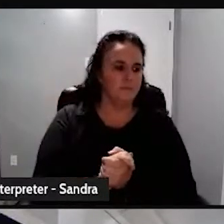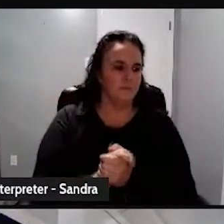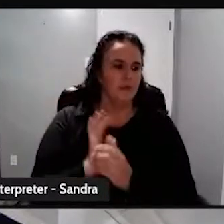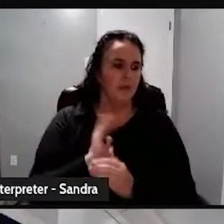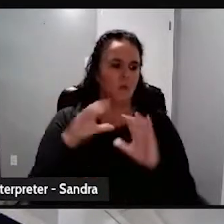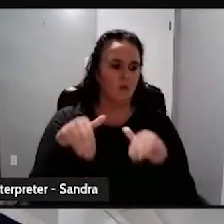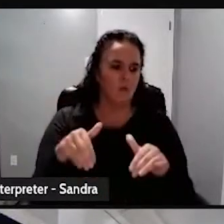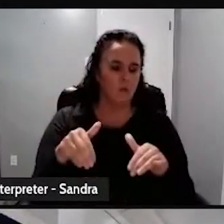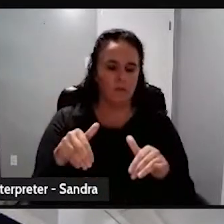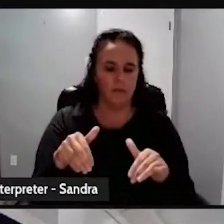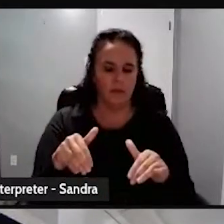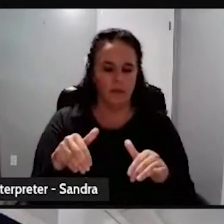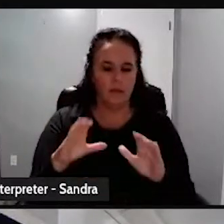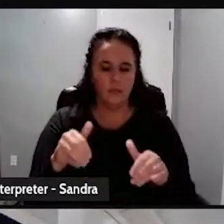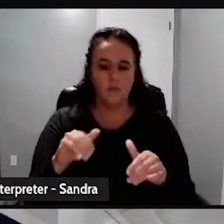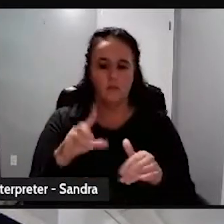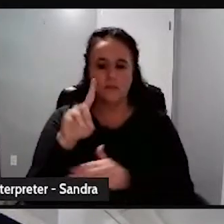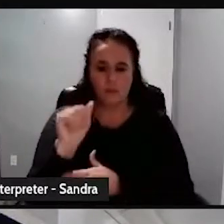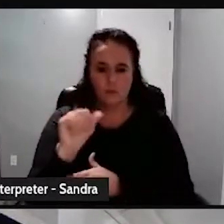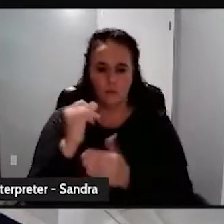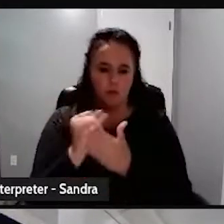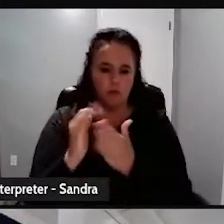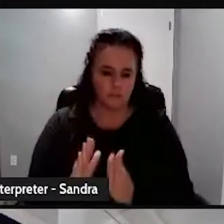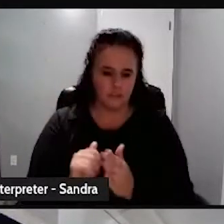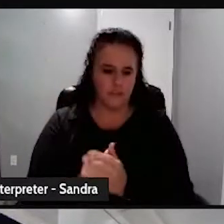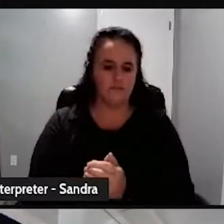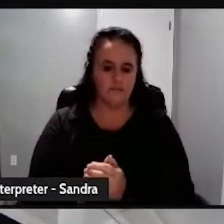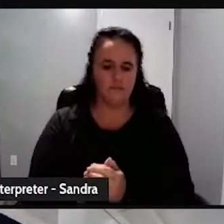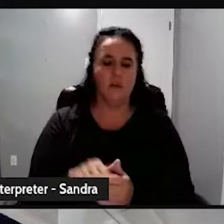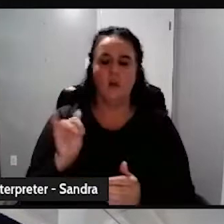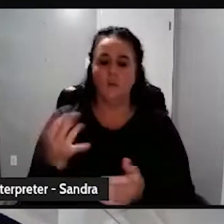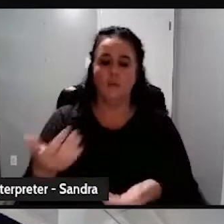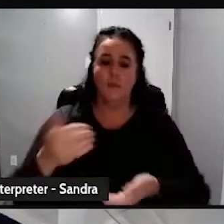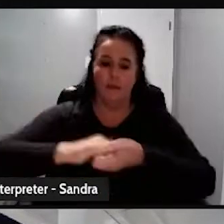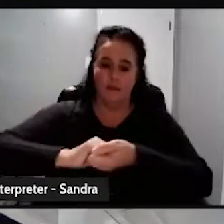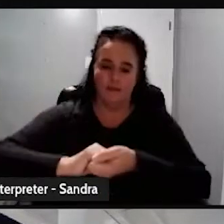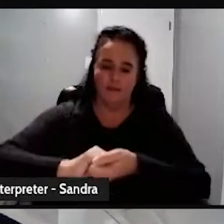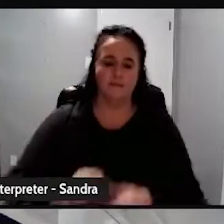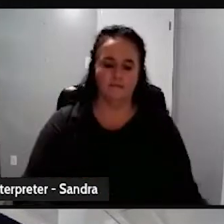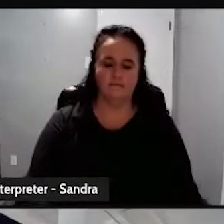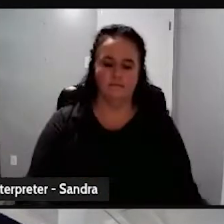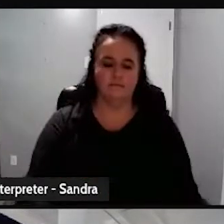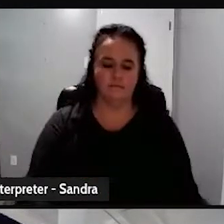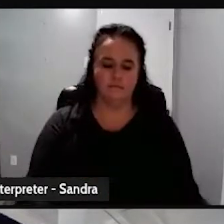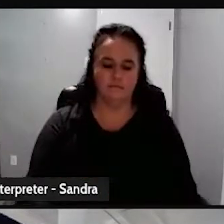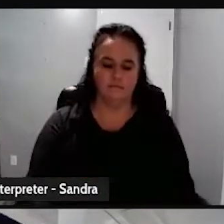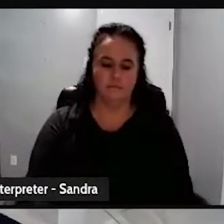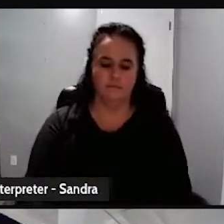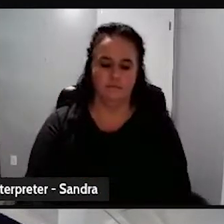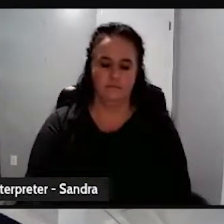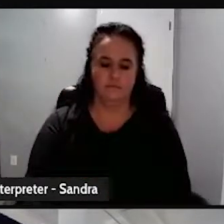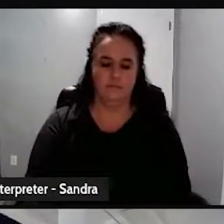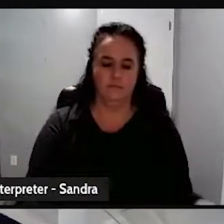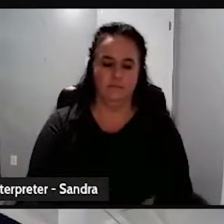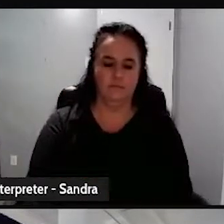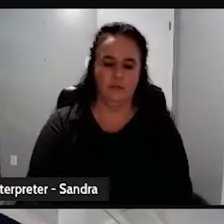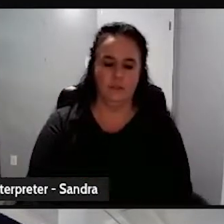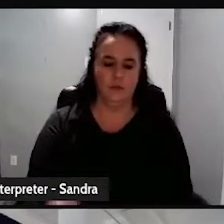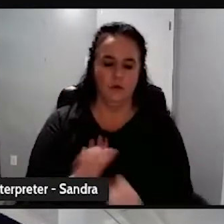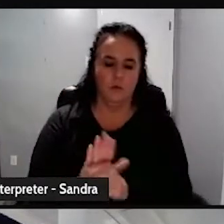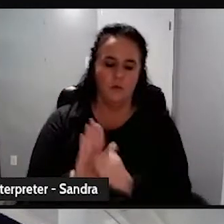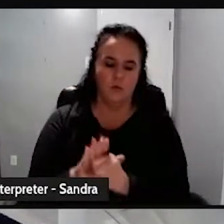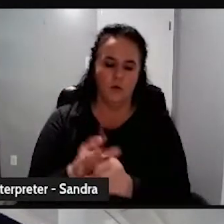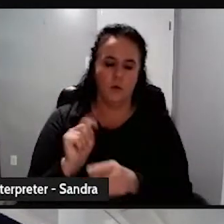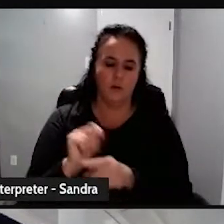is a group of disabled artists and our allies who are promoting training